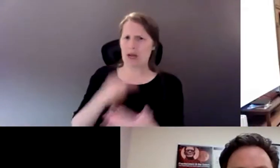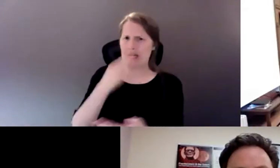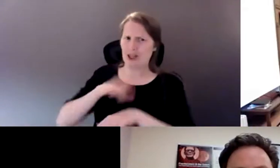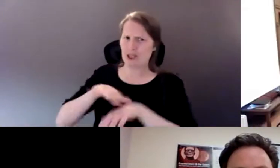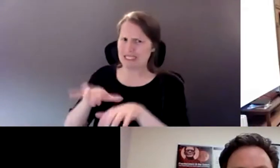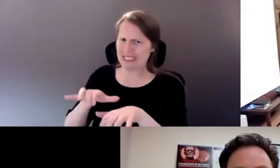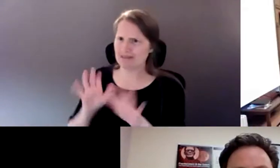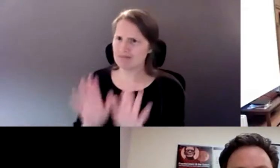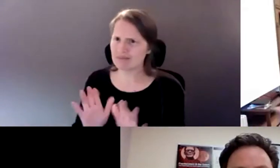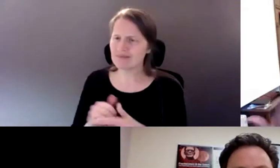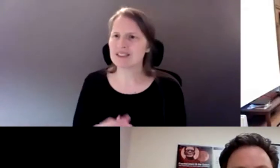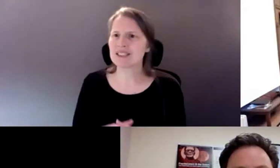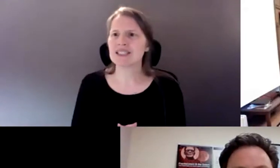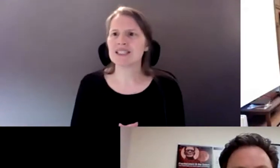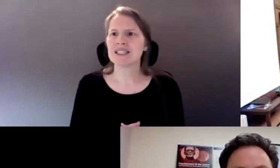that